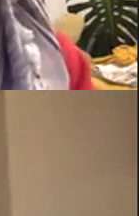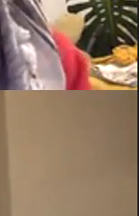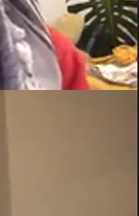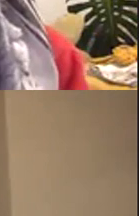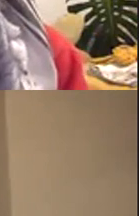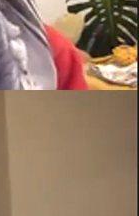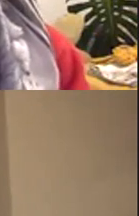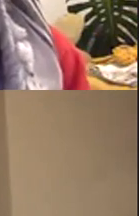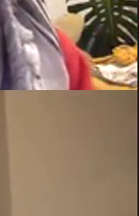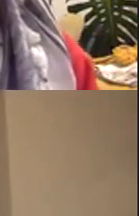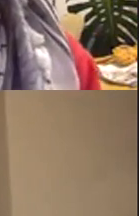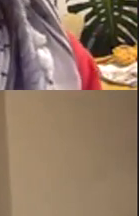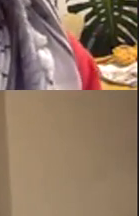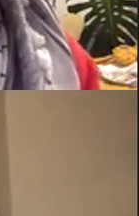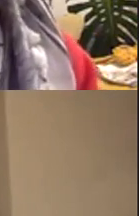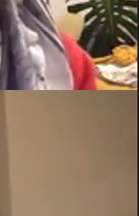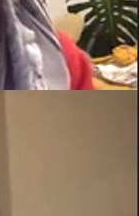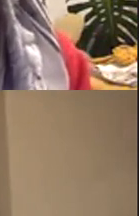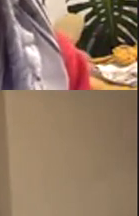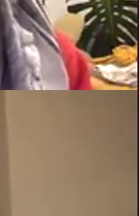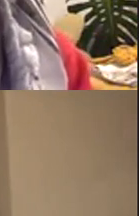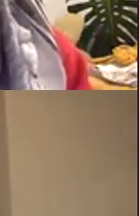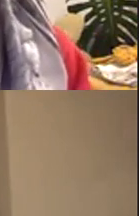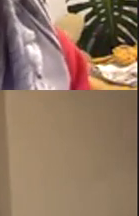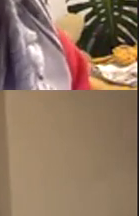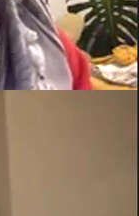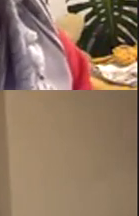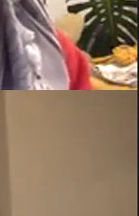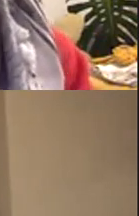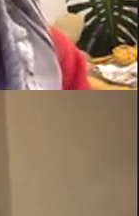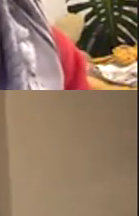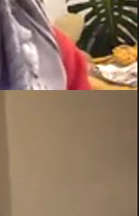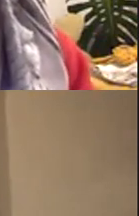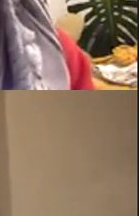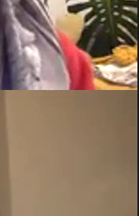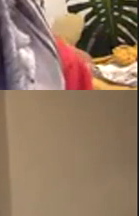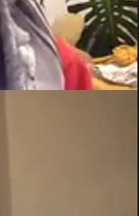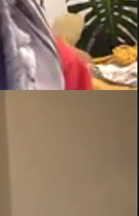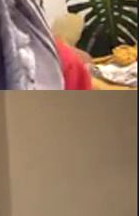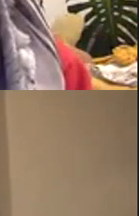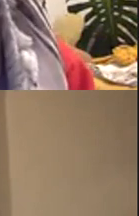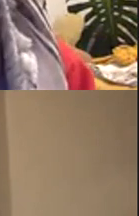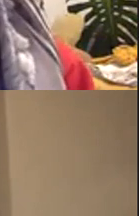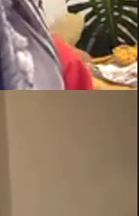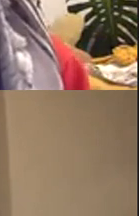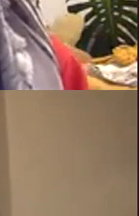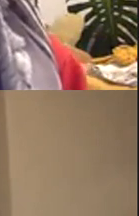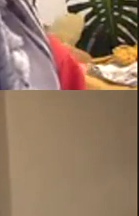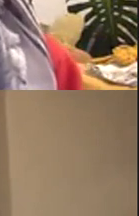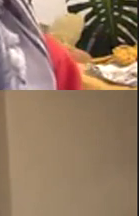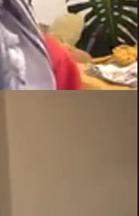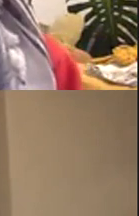that we're able to see and hear, and also the ways that we weren't, and just you being here, and however you